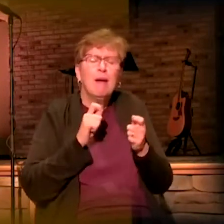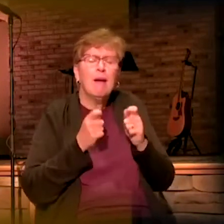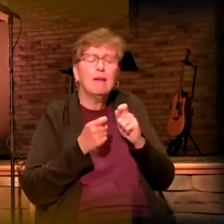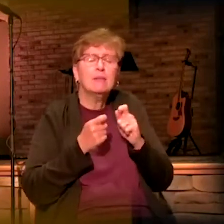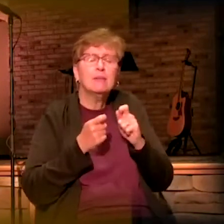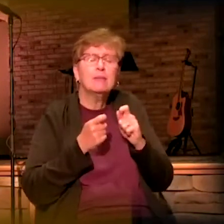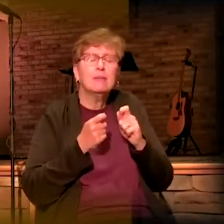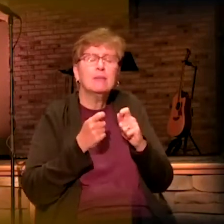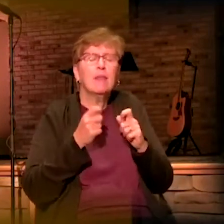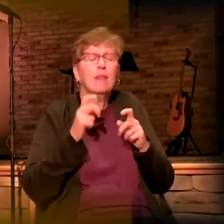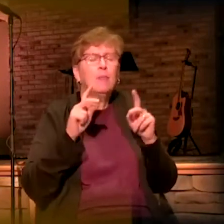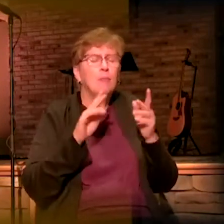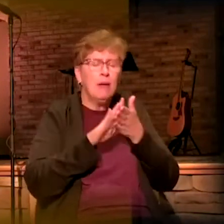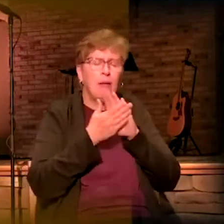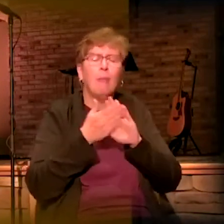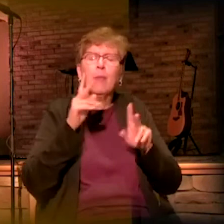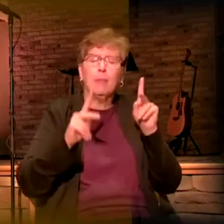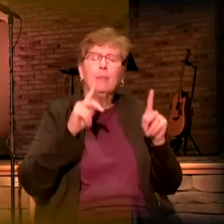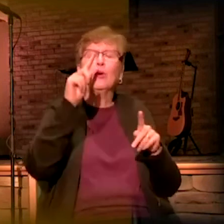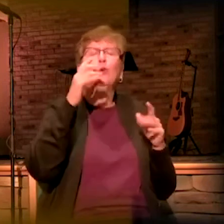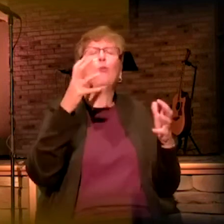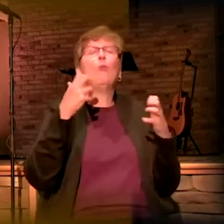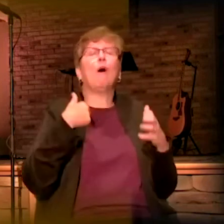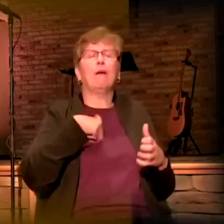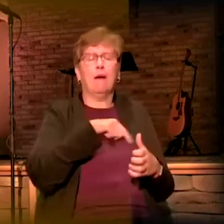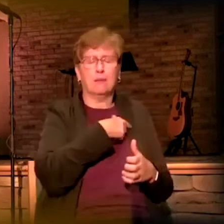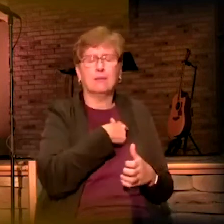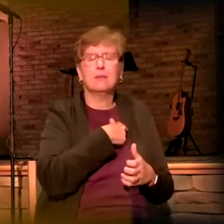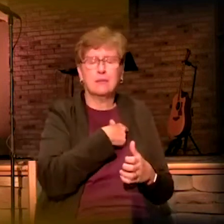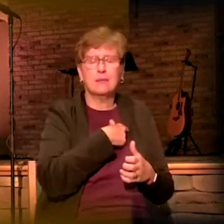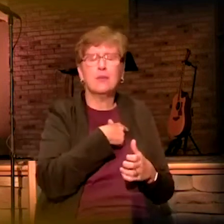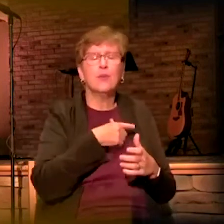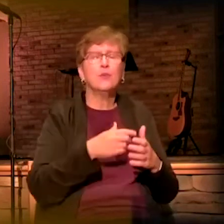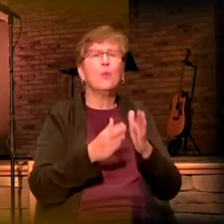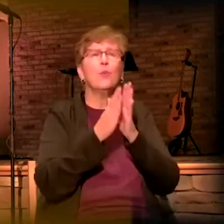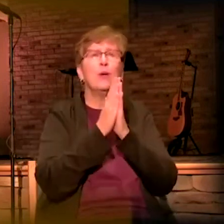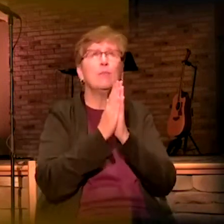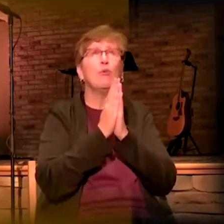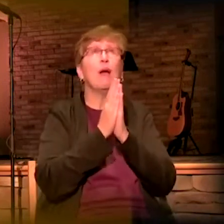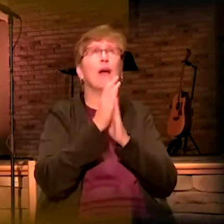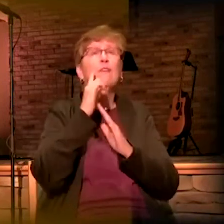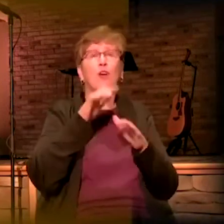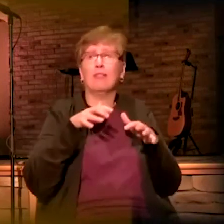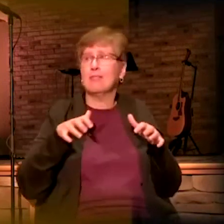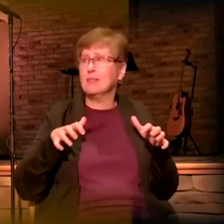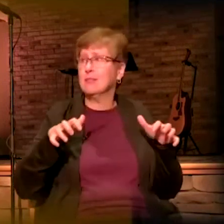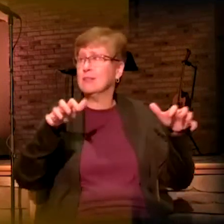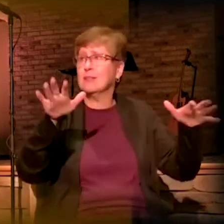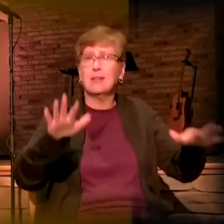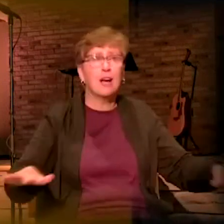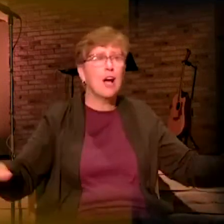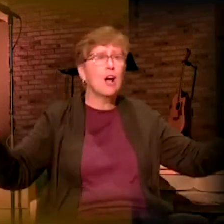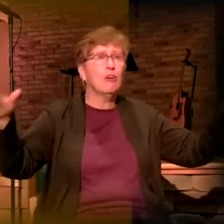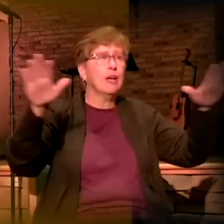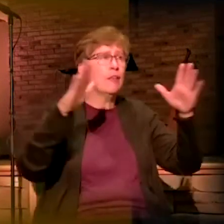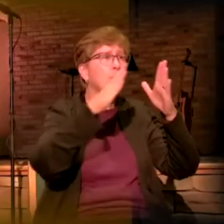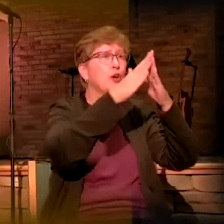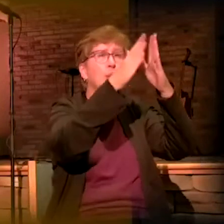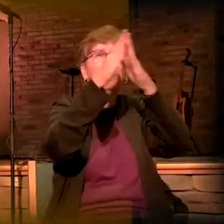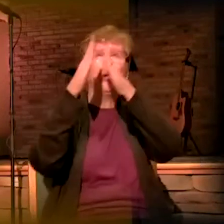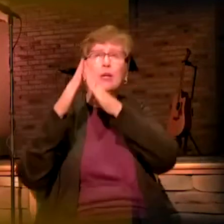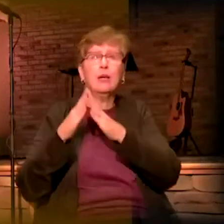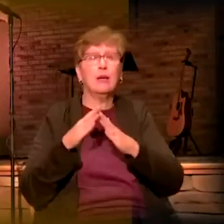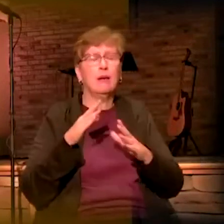be. So, Father, we pray for this congregation. We pray, Lord, for this community of